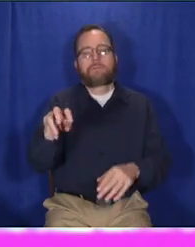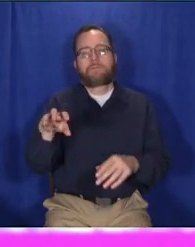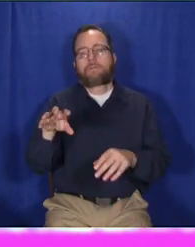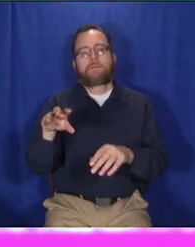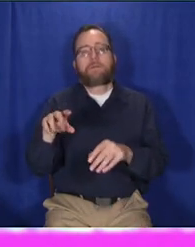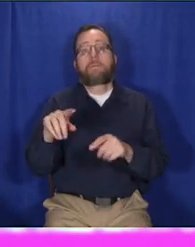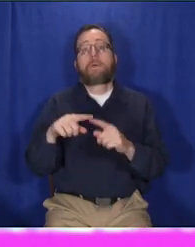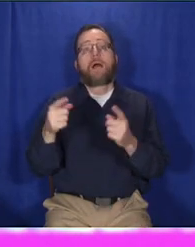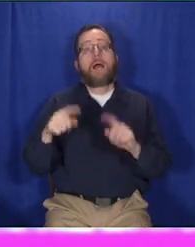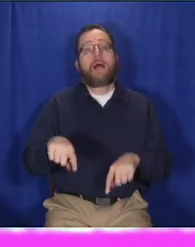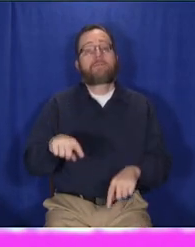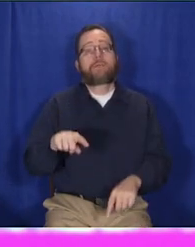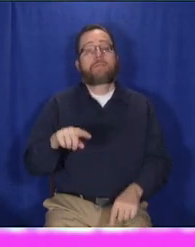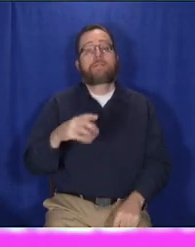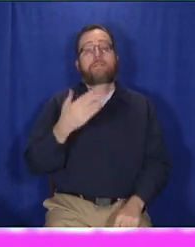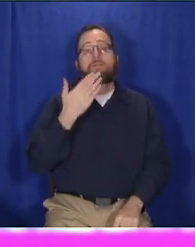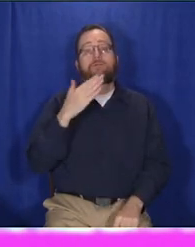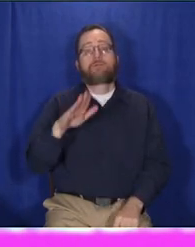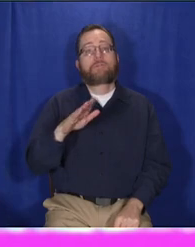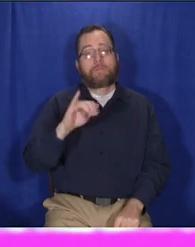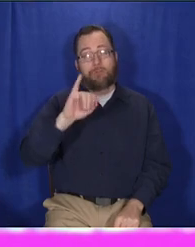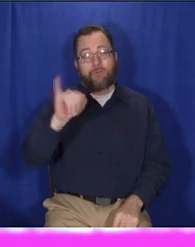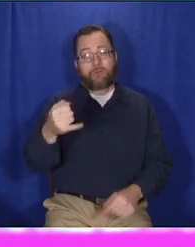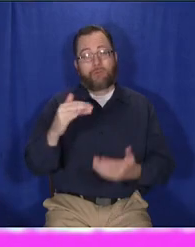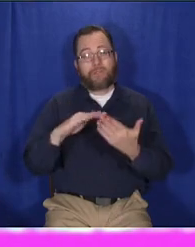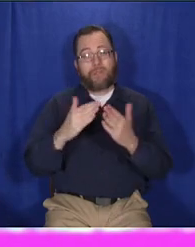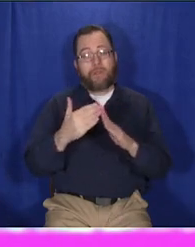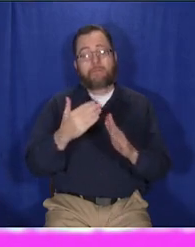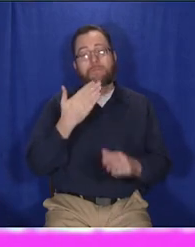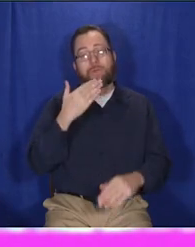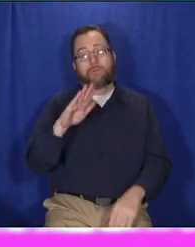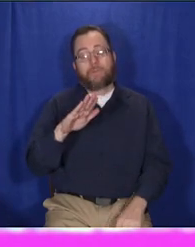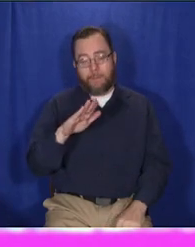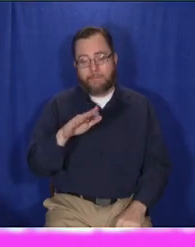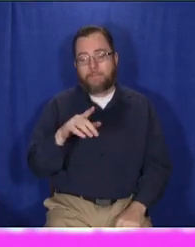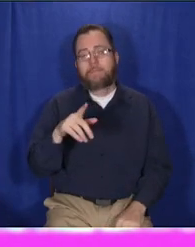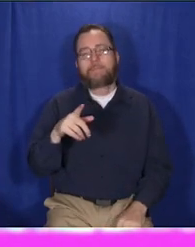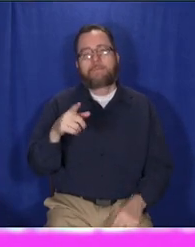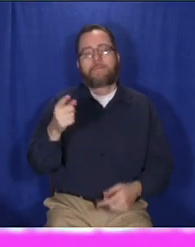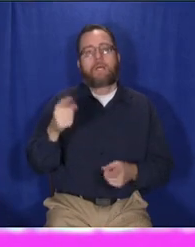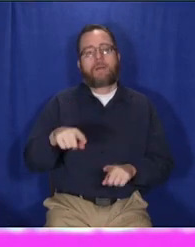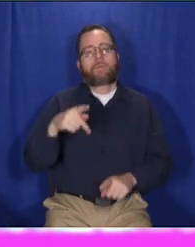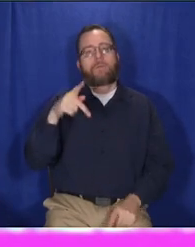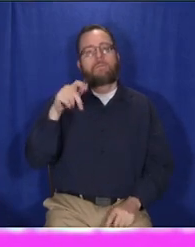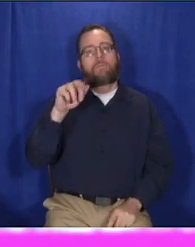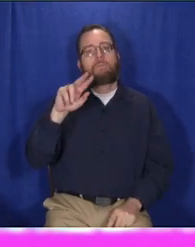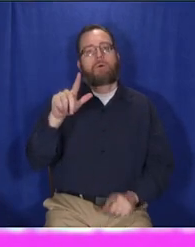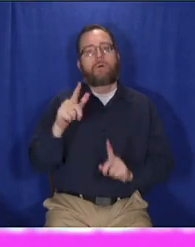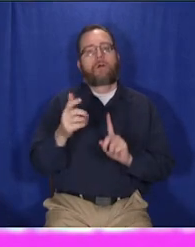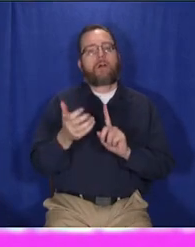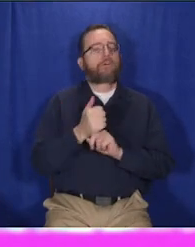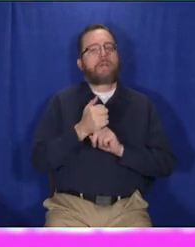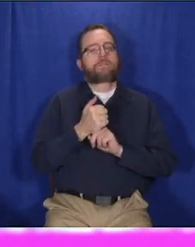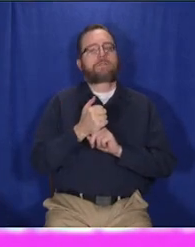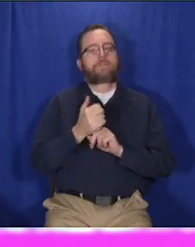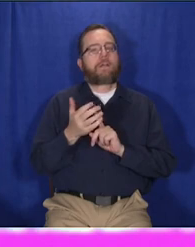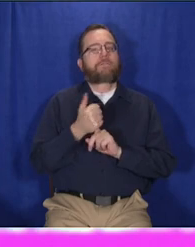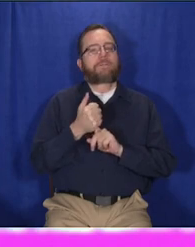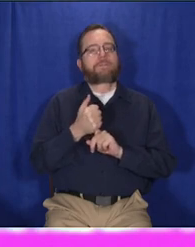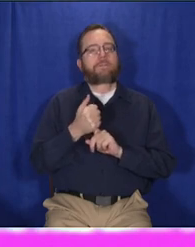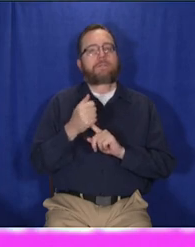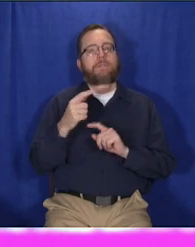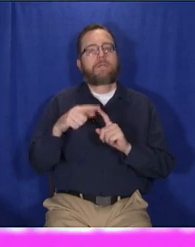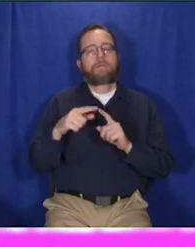for preaching the gospel, and after a series of trials, he is sentenced to prison in